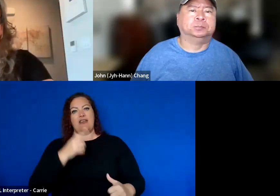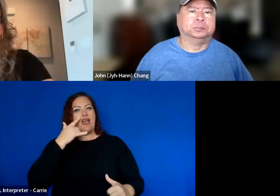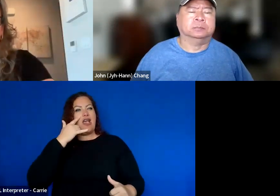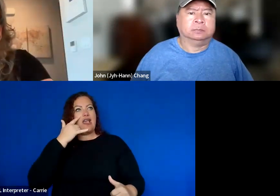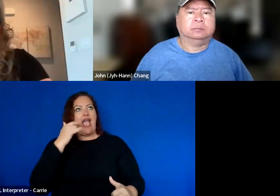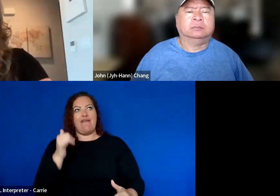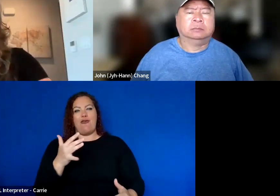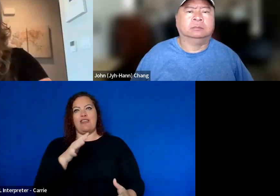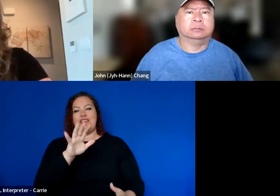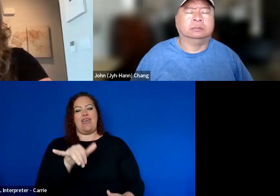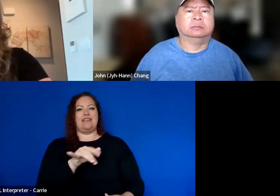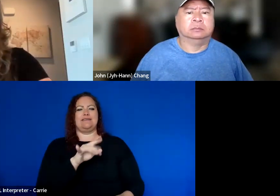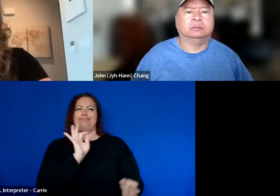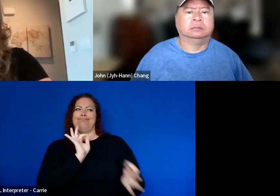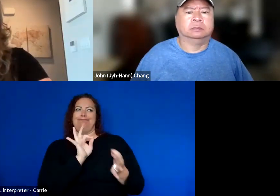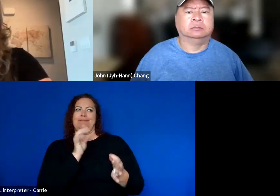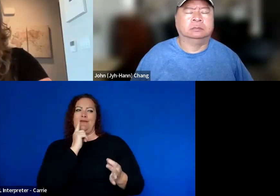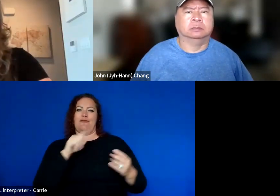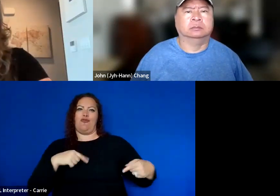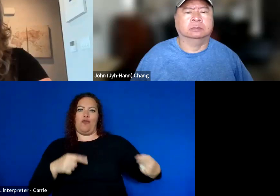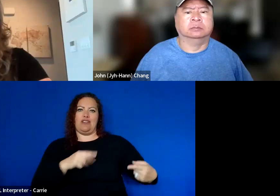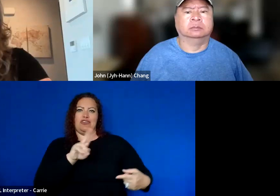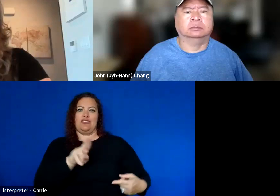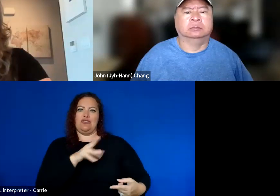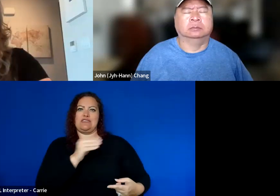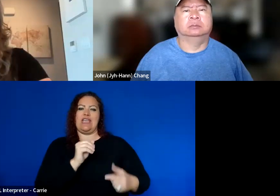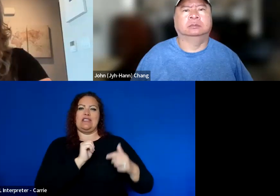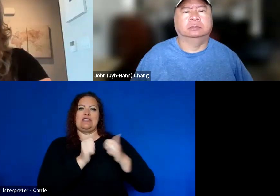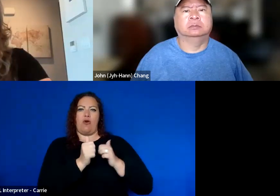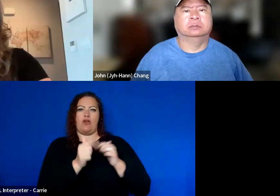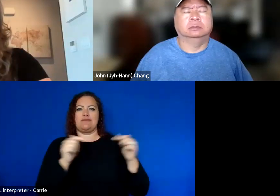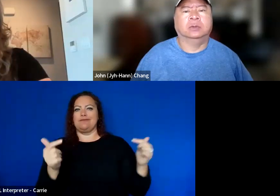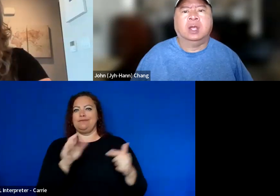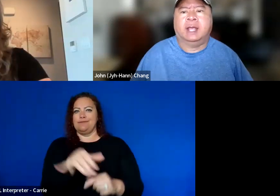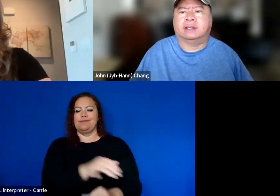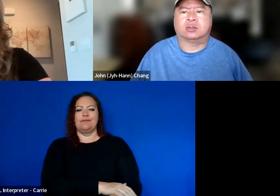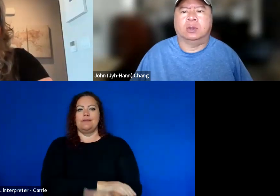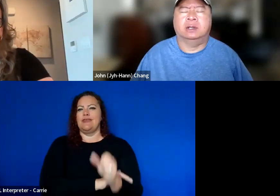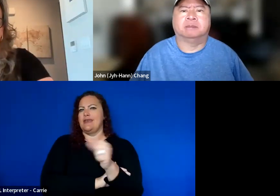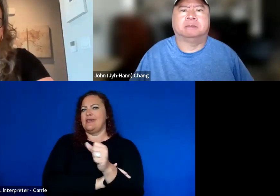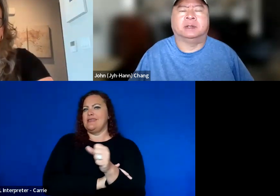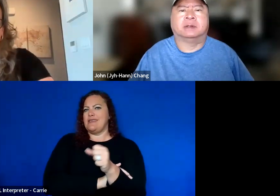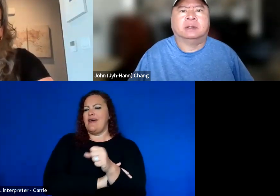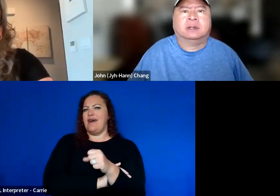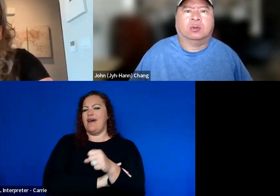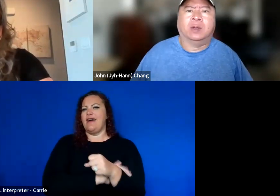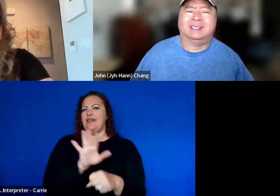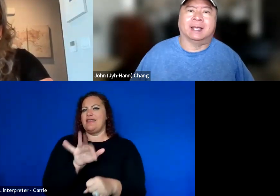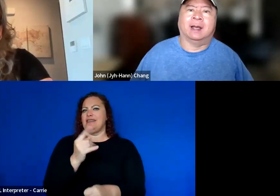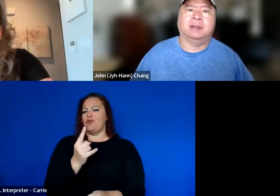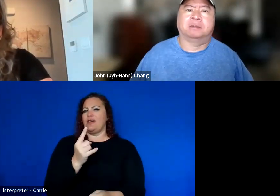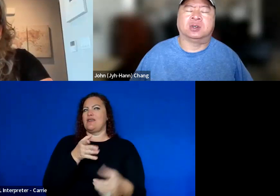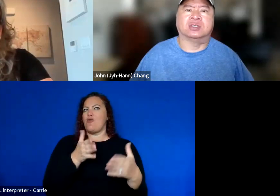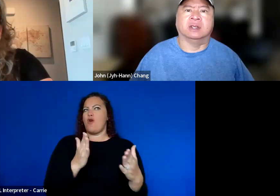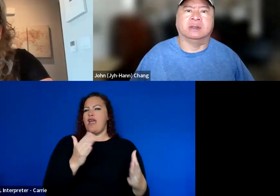ideal for wheelchair use and sports, etc. Yeah, that's one of the